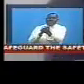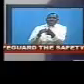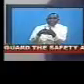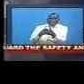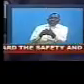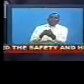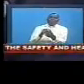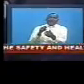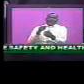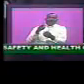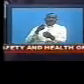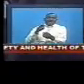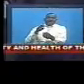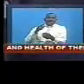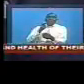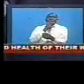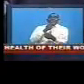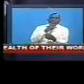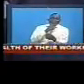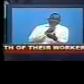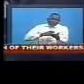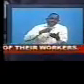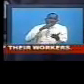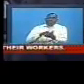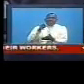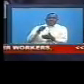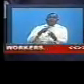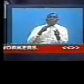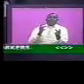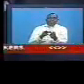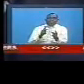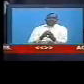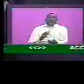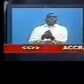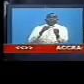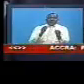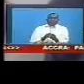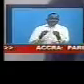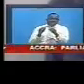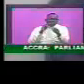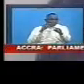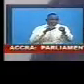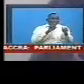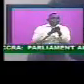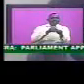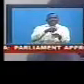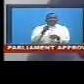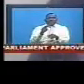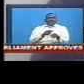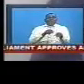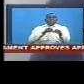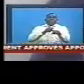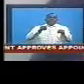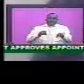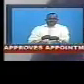witness, how come the first petitioner, Nana Ikufuadu, signed a letter to the party's polling agent to oversee elections in some